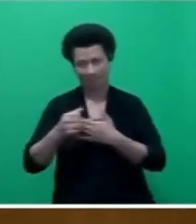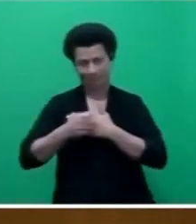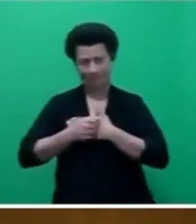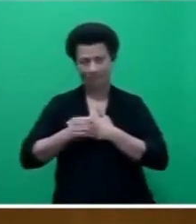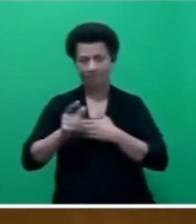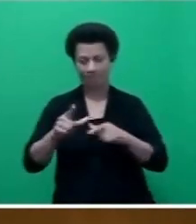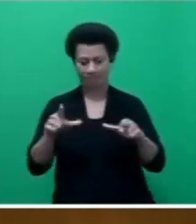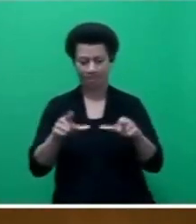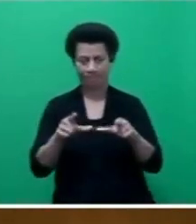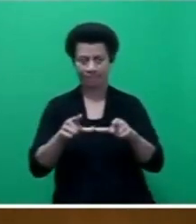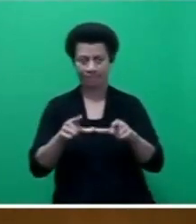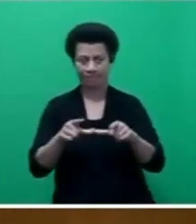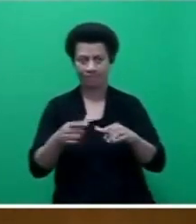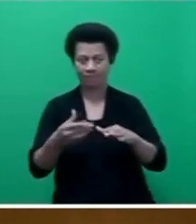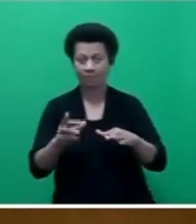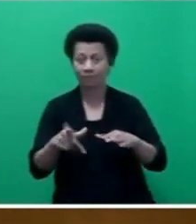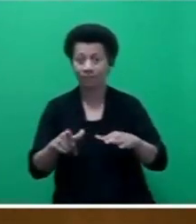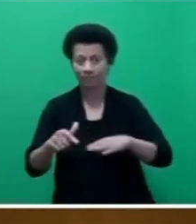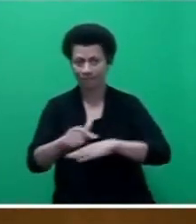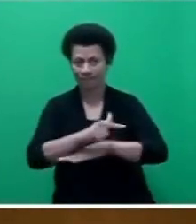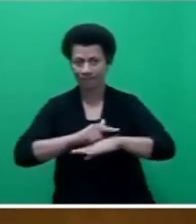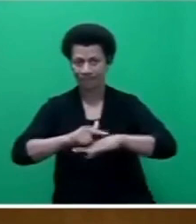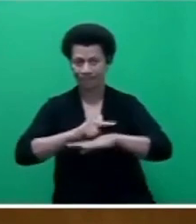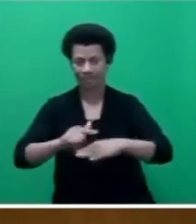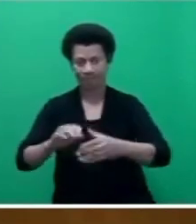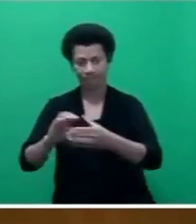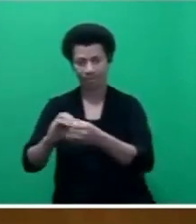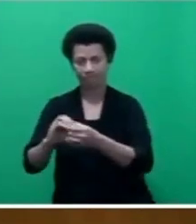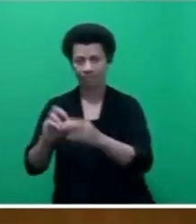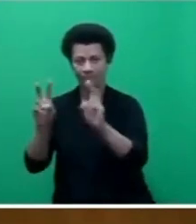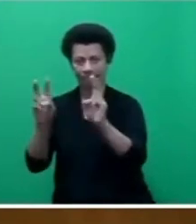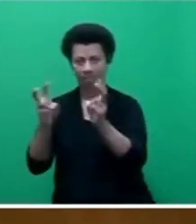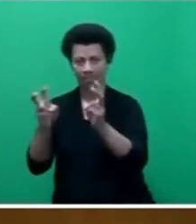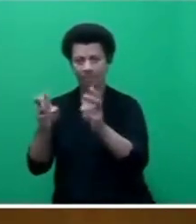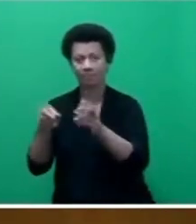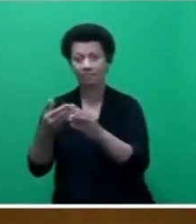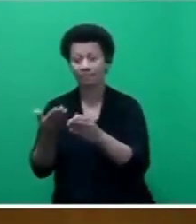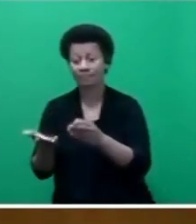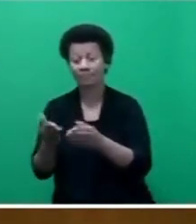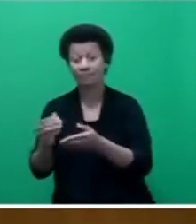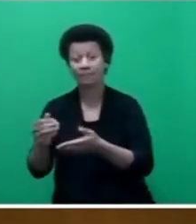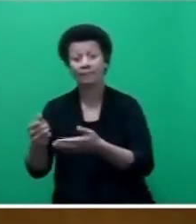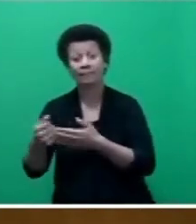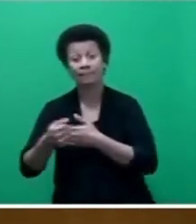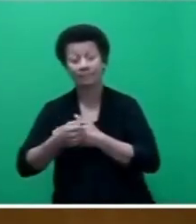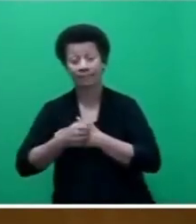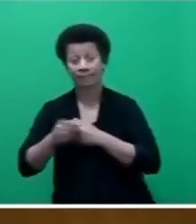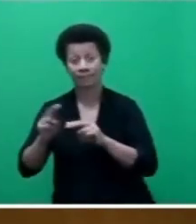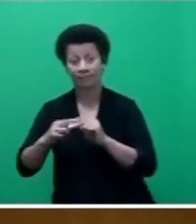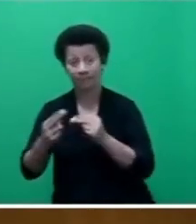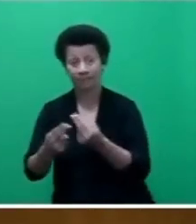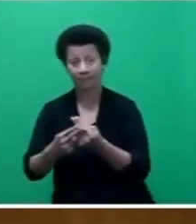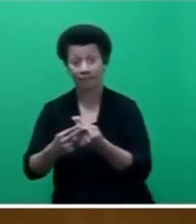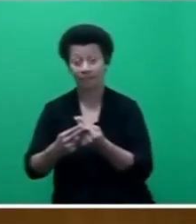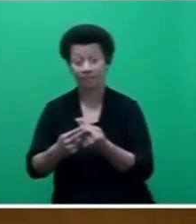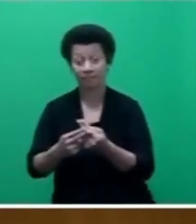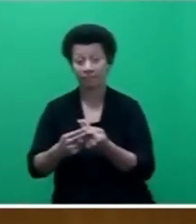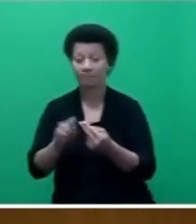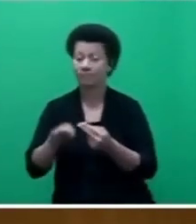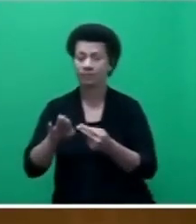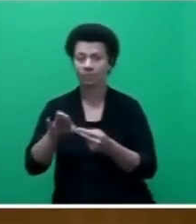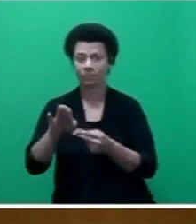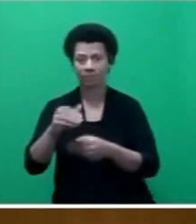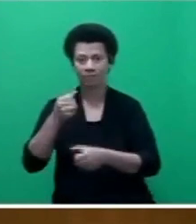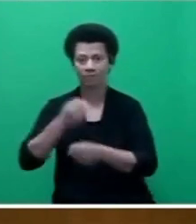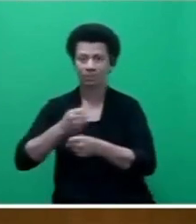be provided with the opportunity to safeguard their families' lives and their future generation.